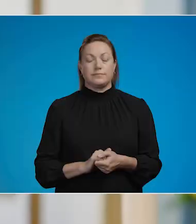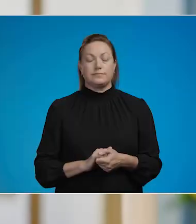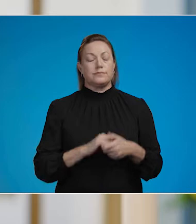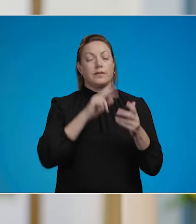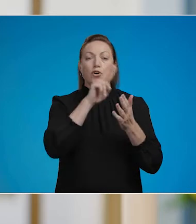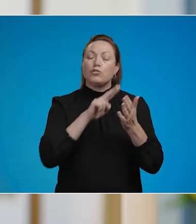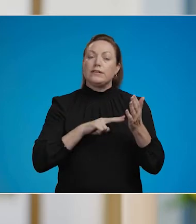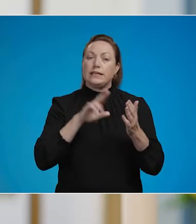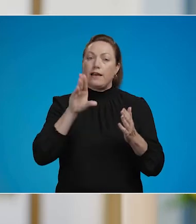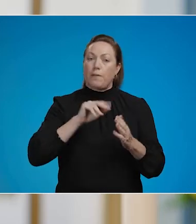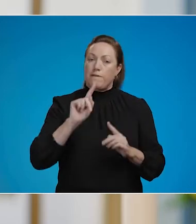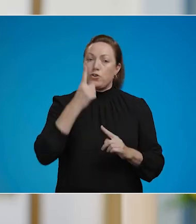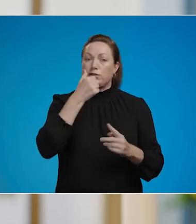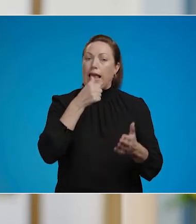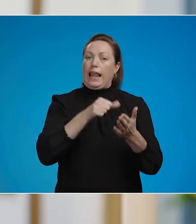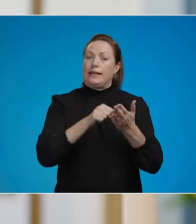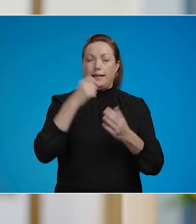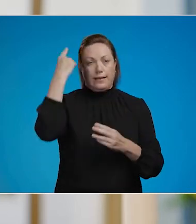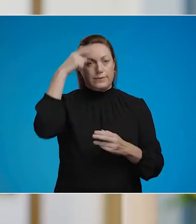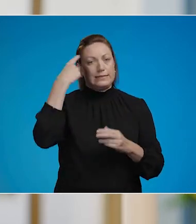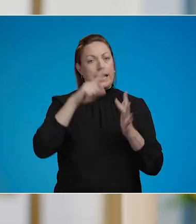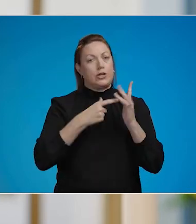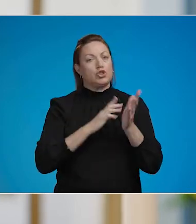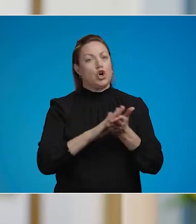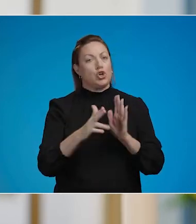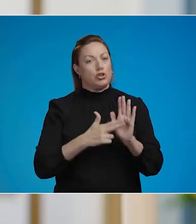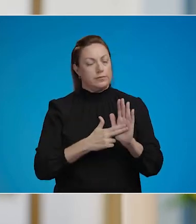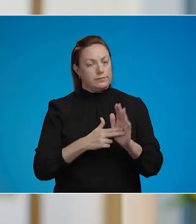A reading from the first letter of Saint John.